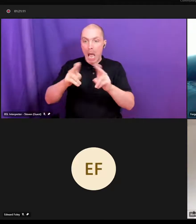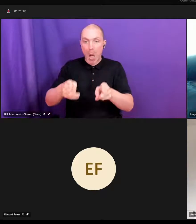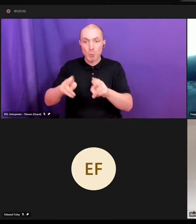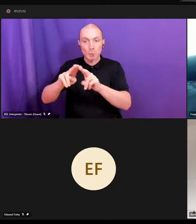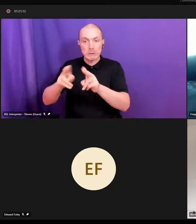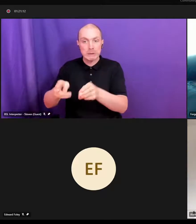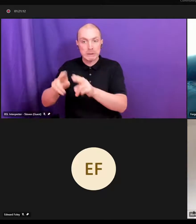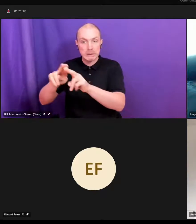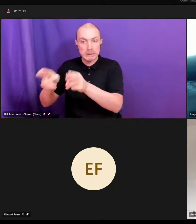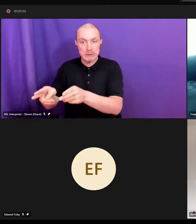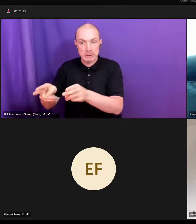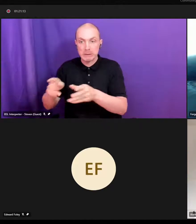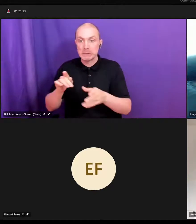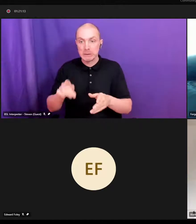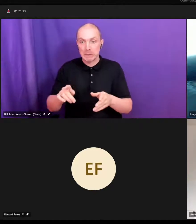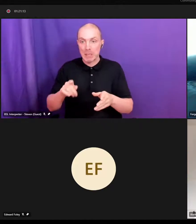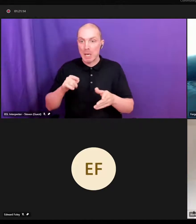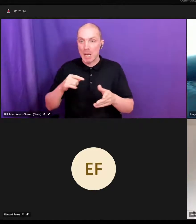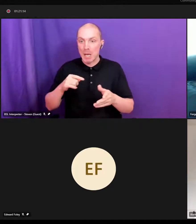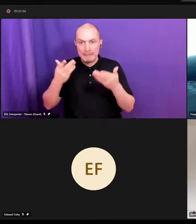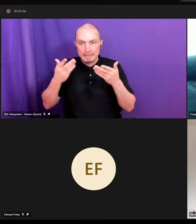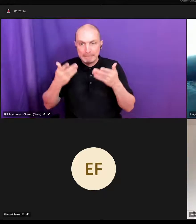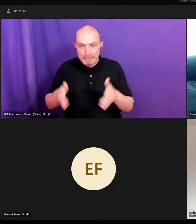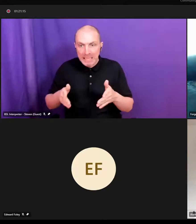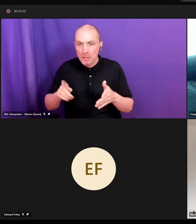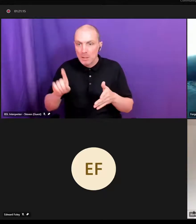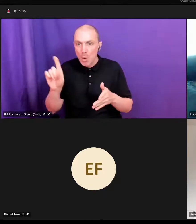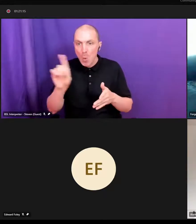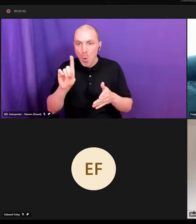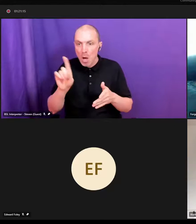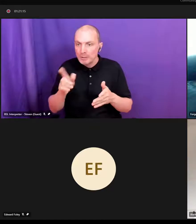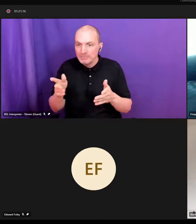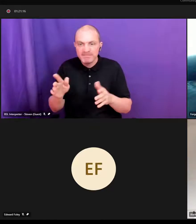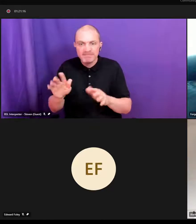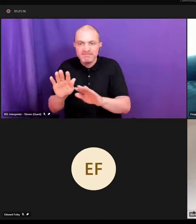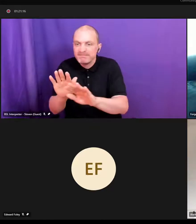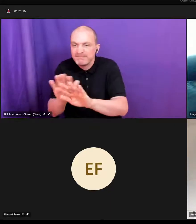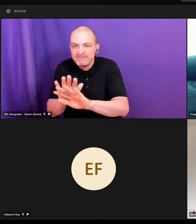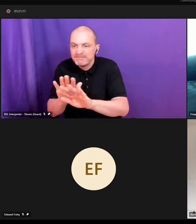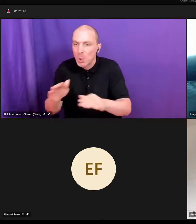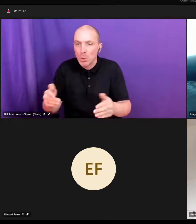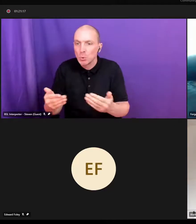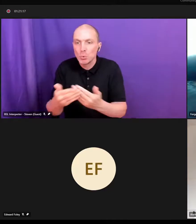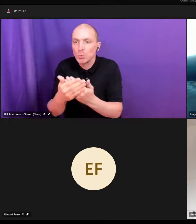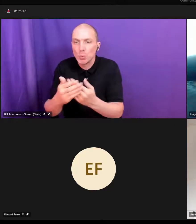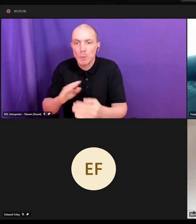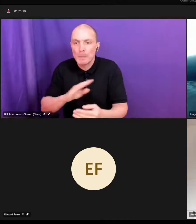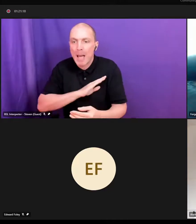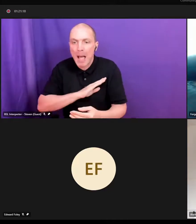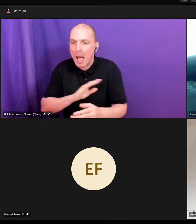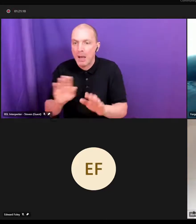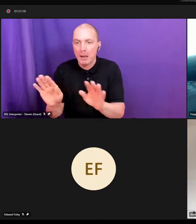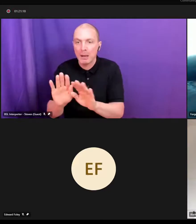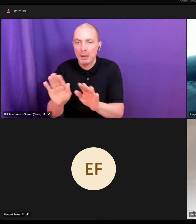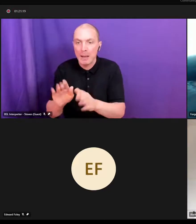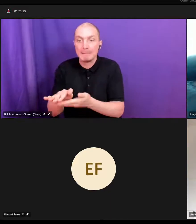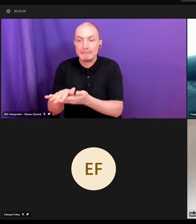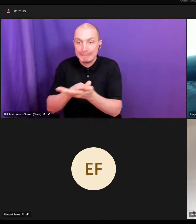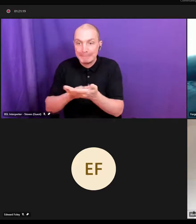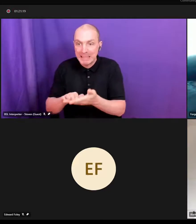them have been encouraged not to do that. So some houses are further distance from